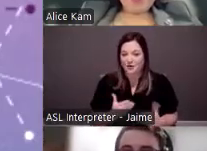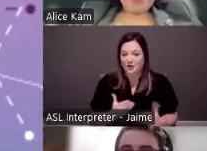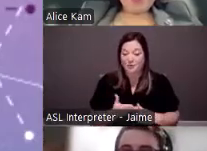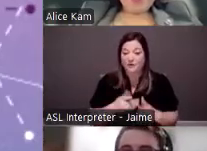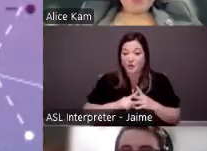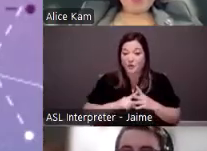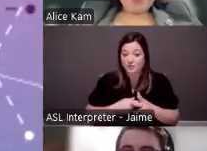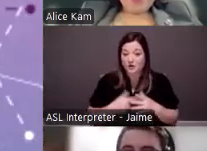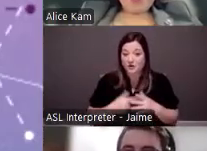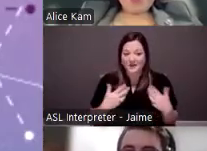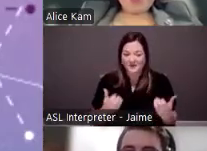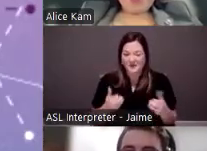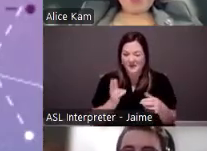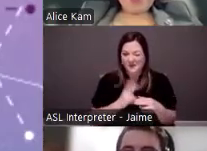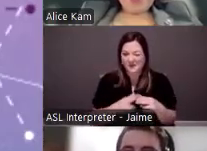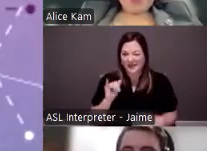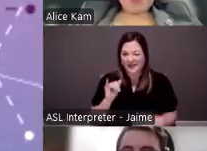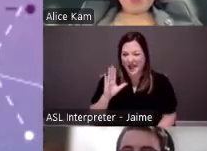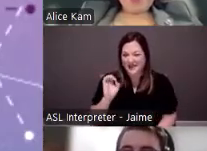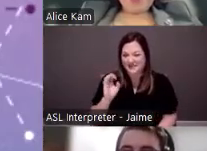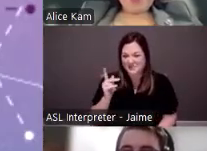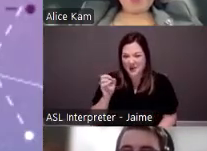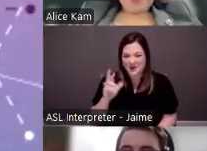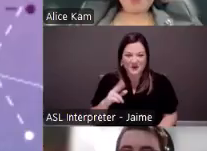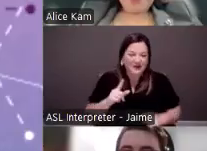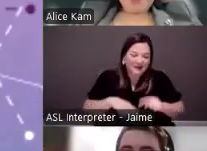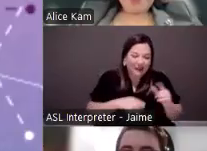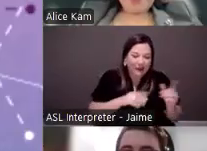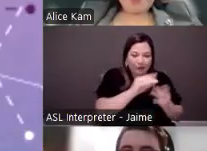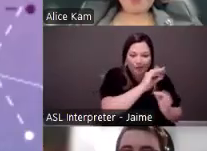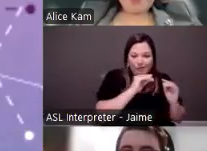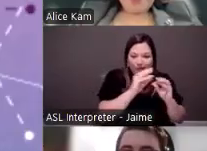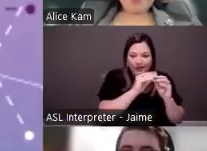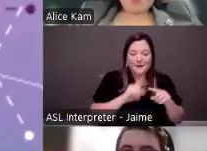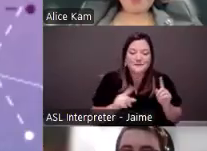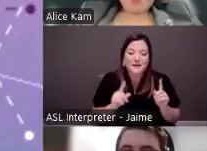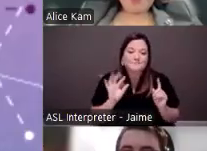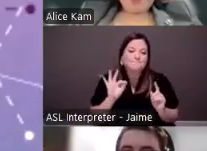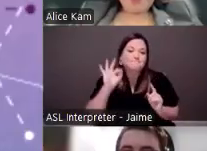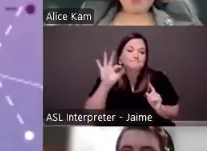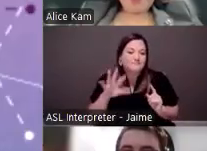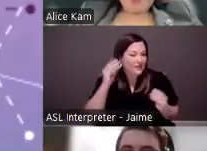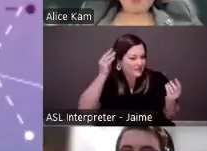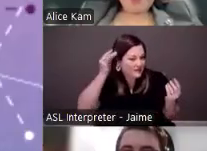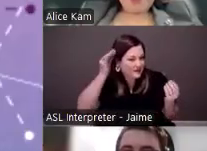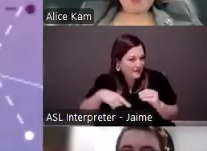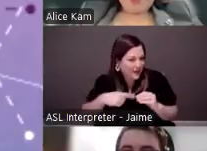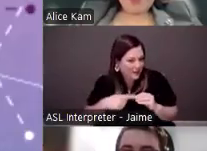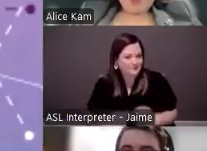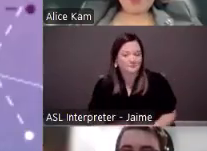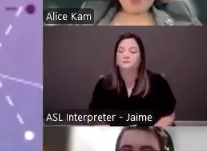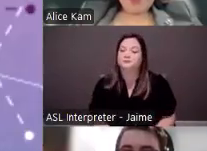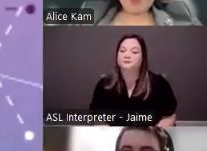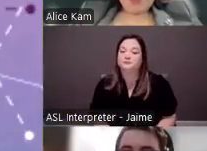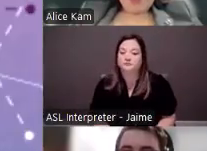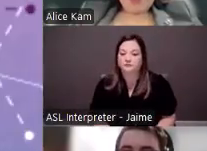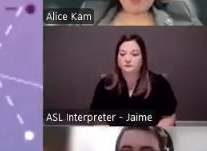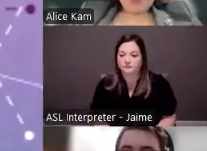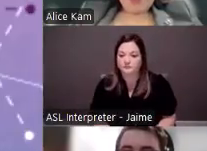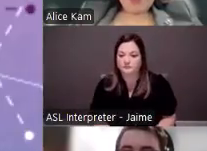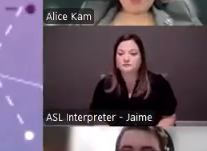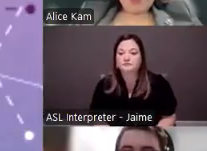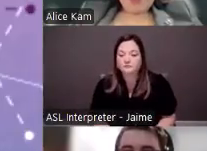quick icebreaker, and we can't talk with each other, but just for you to think about. So, if you had